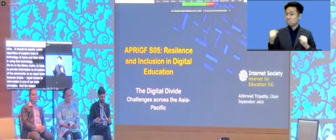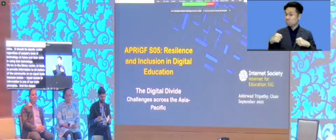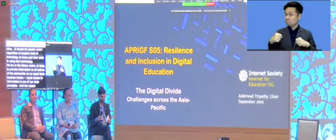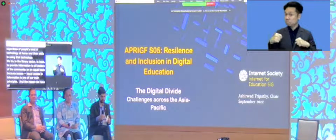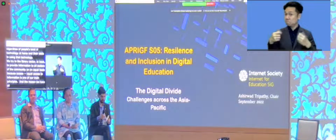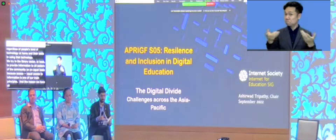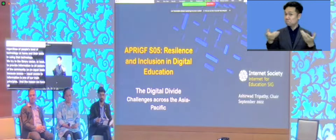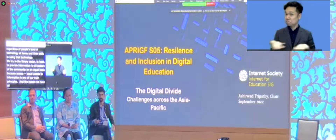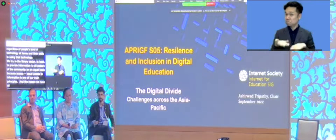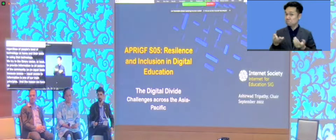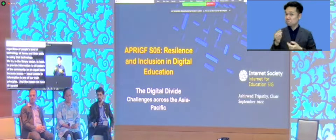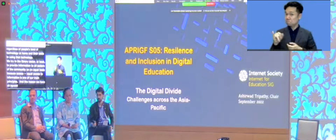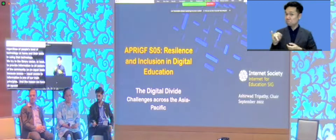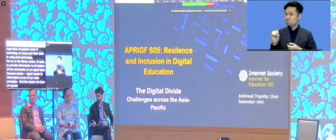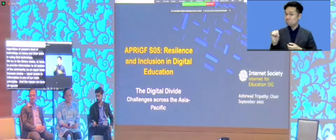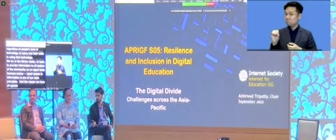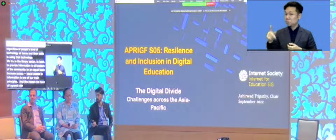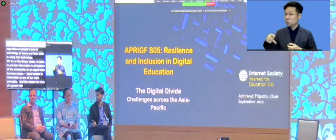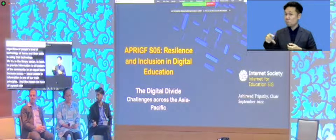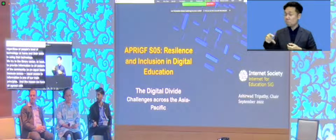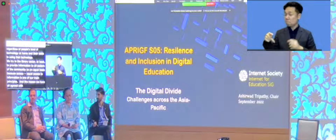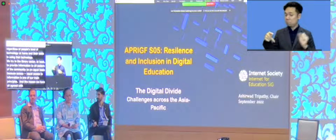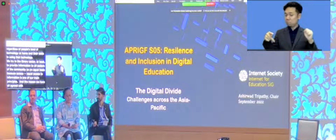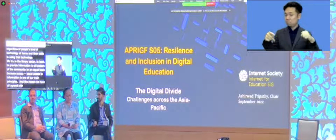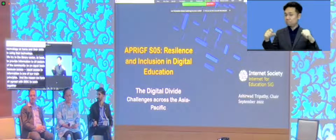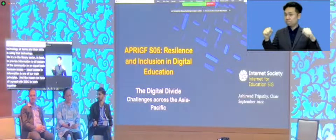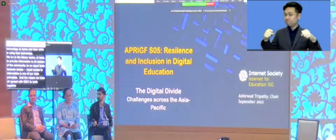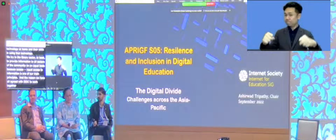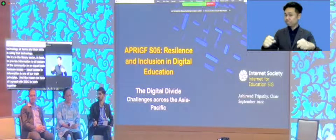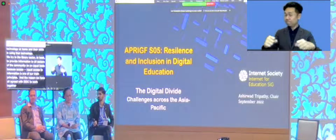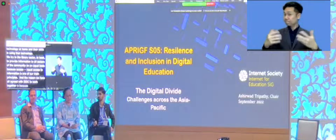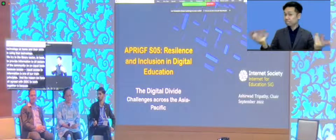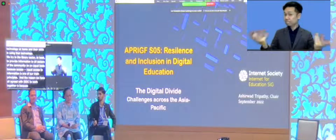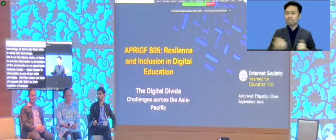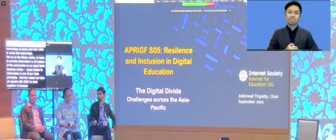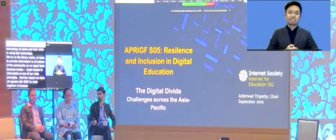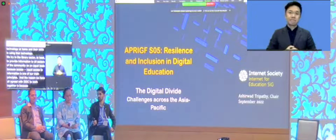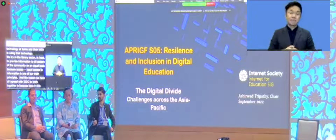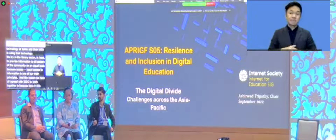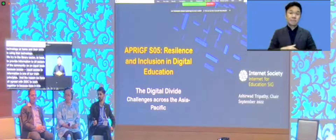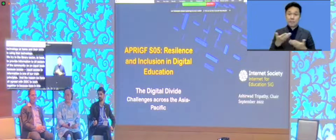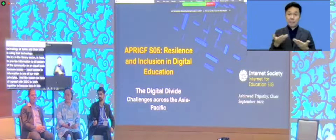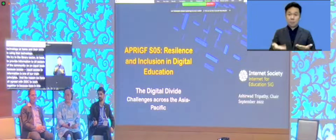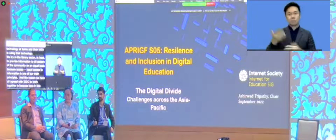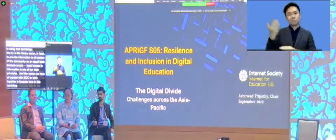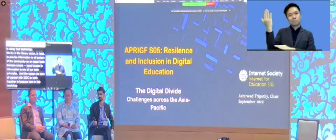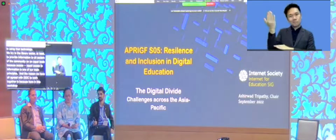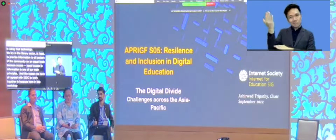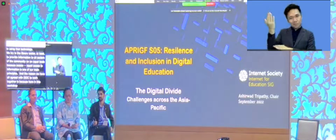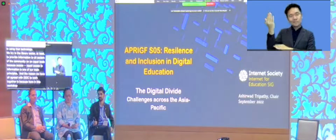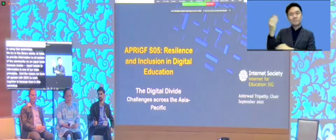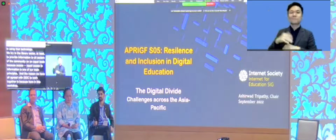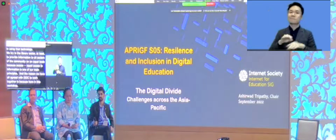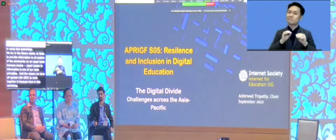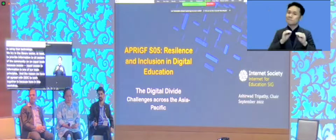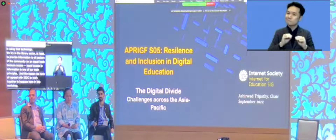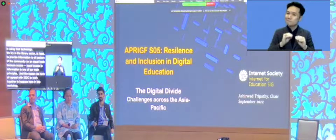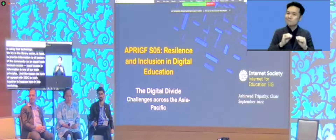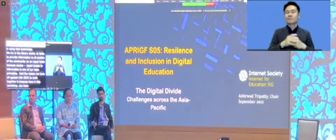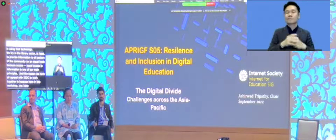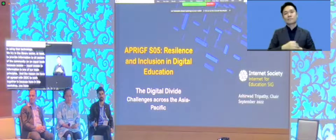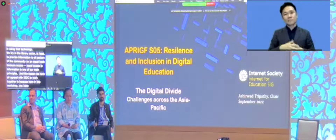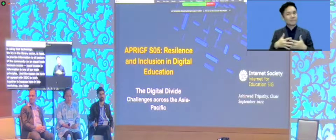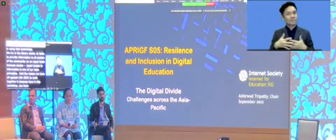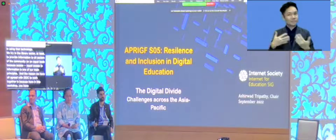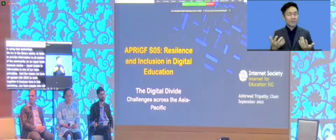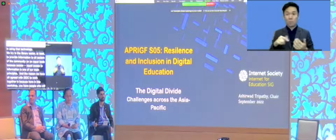to work together is because here in this workshop you have people who will speak about